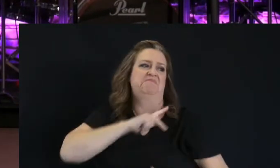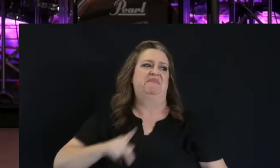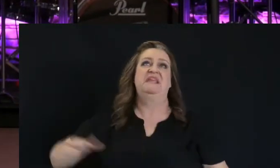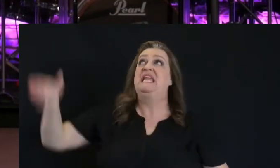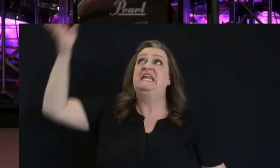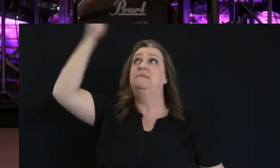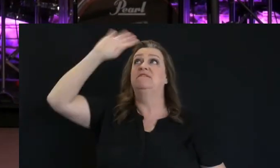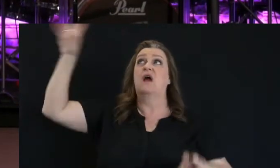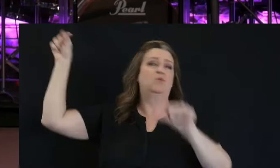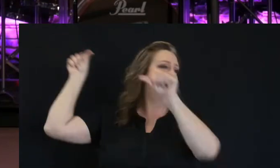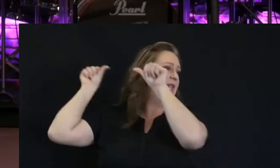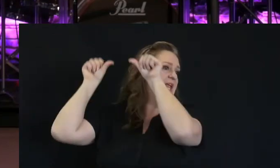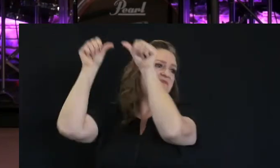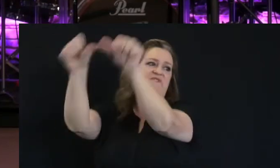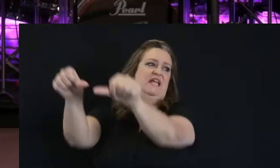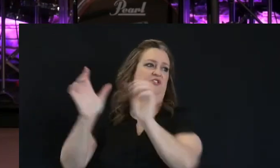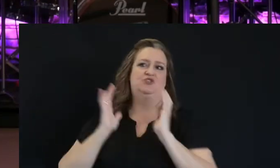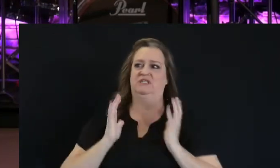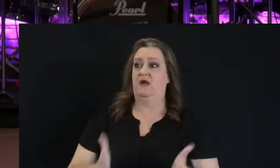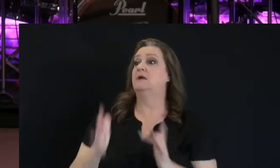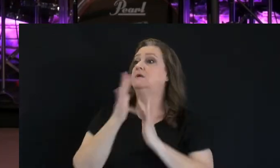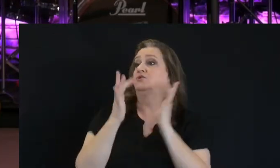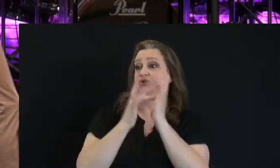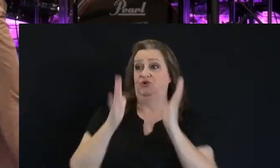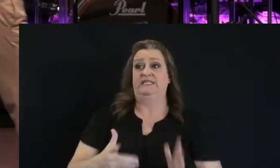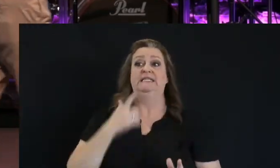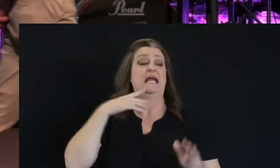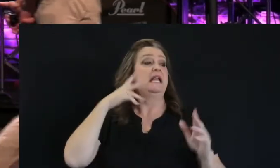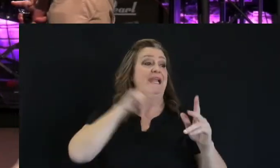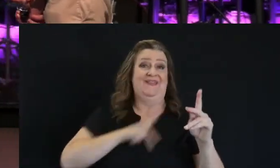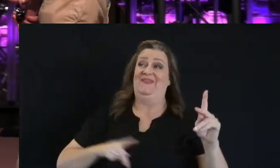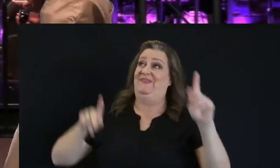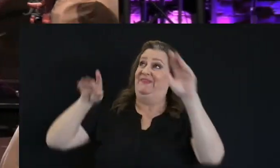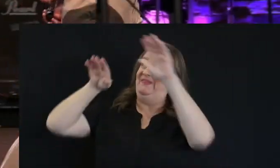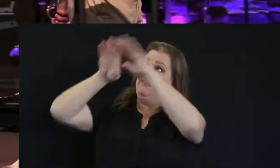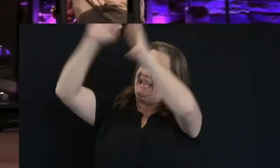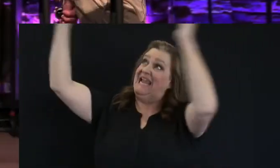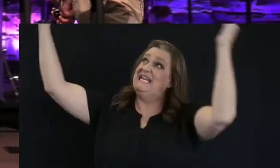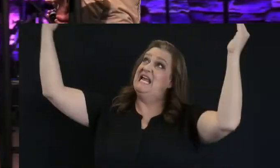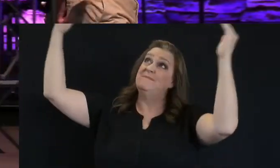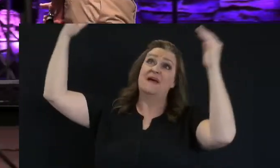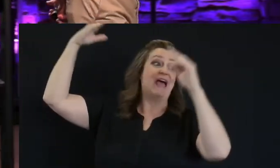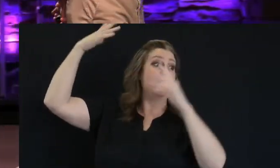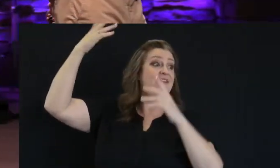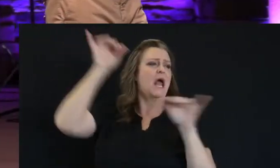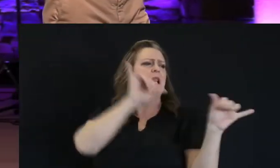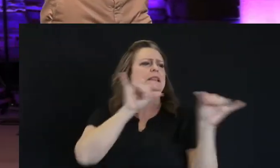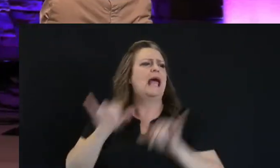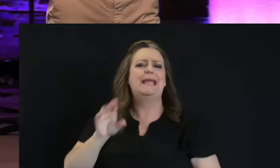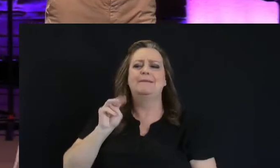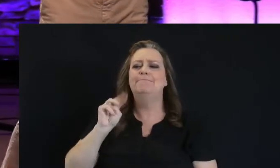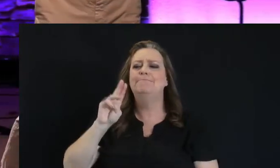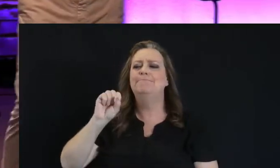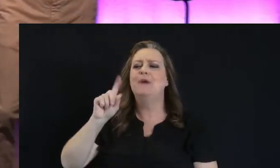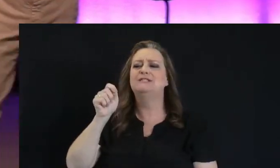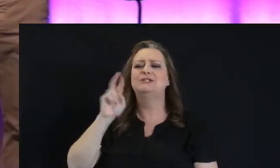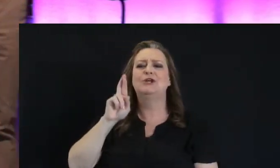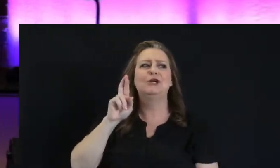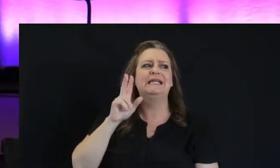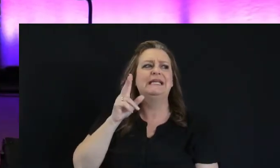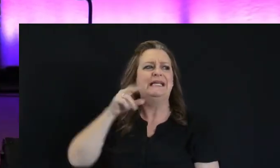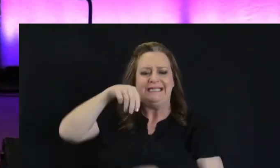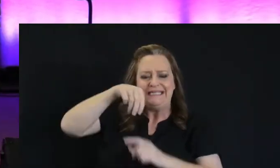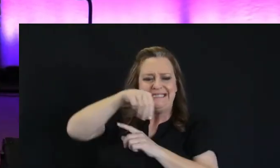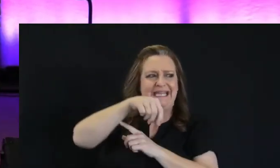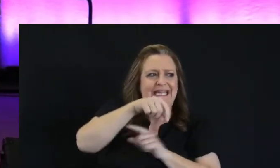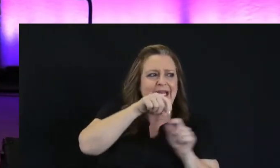advance just fine. Jesus said that the kingdom of heaven is like a mustard seed. It will start as small, the smallest of all seeds, but it will grow to be the biggest of all